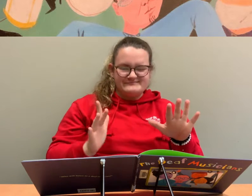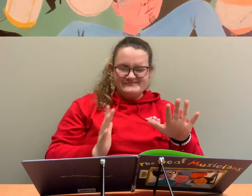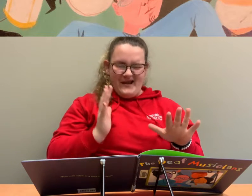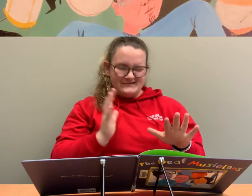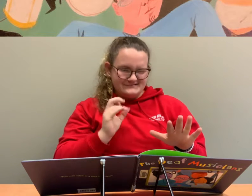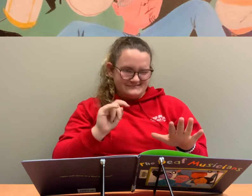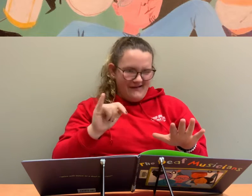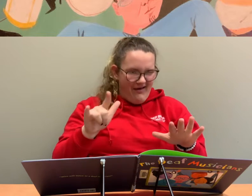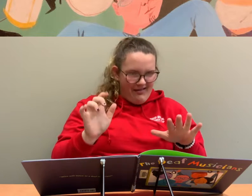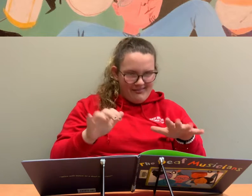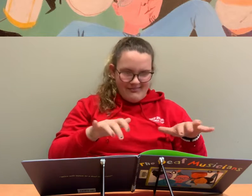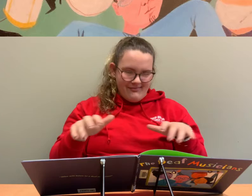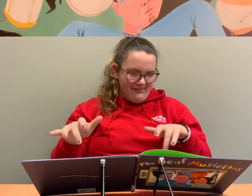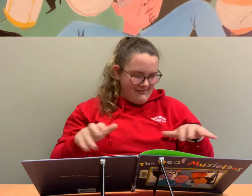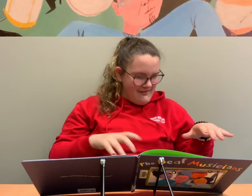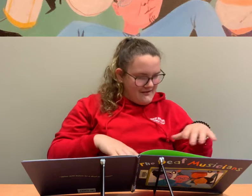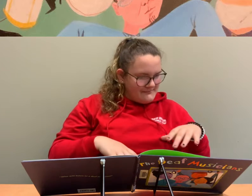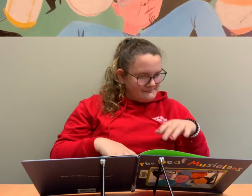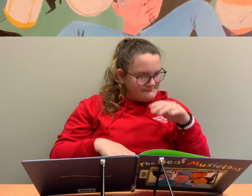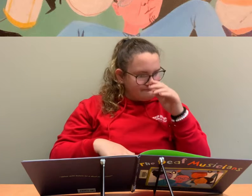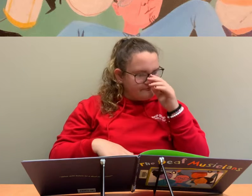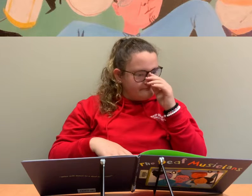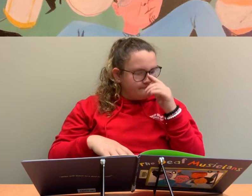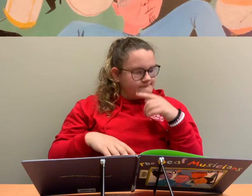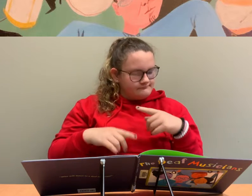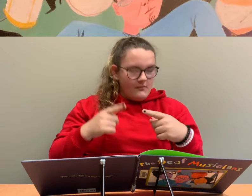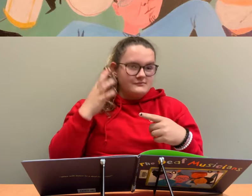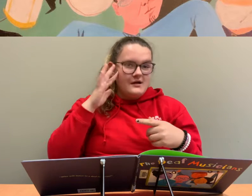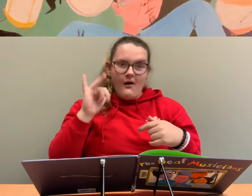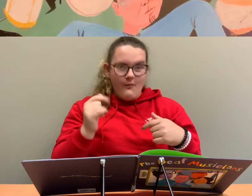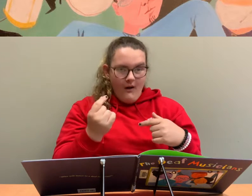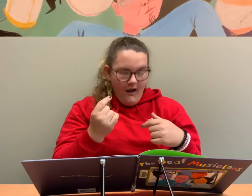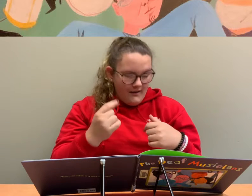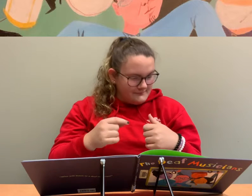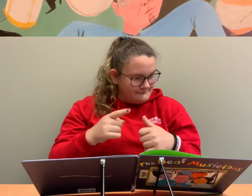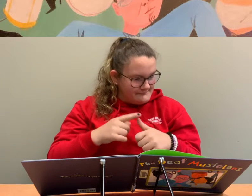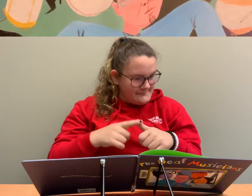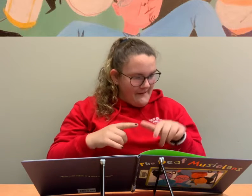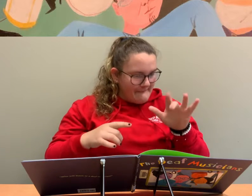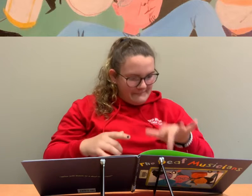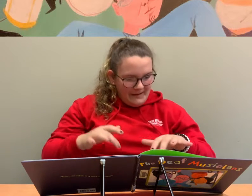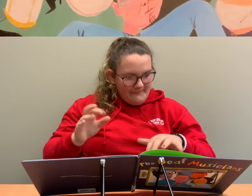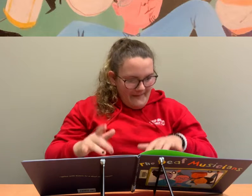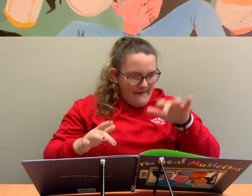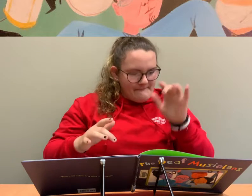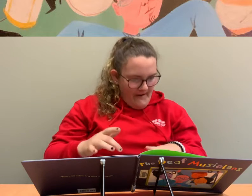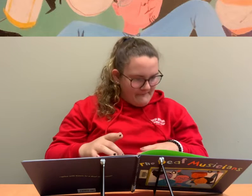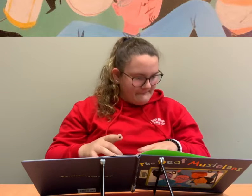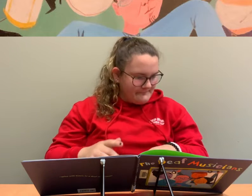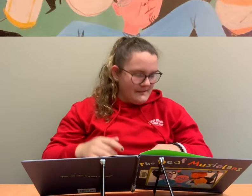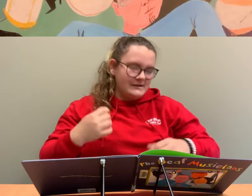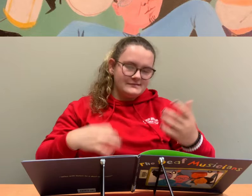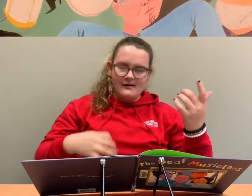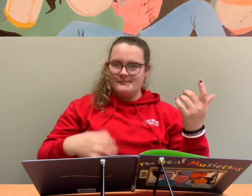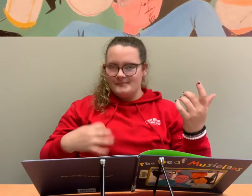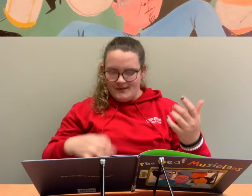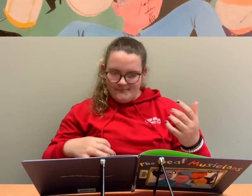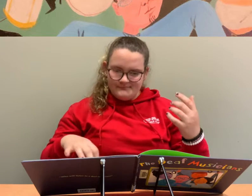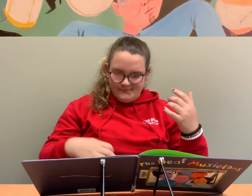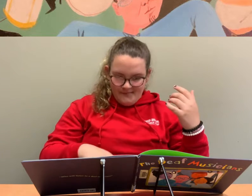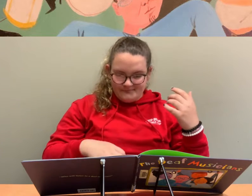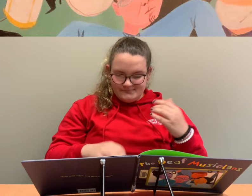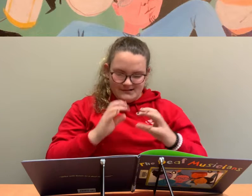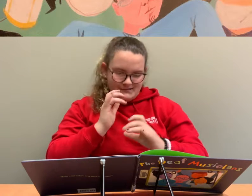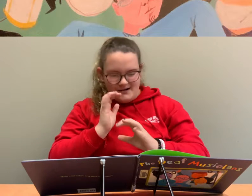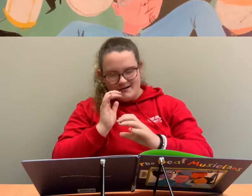at a jazz club. Really fancy style. You could hear the bing, bong, bong,